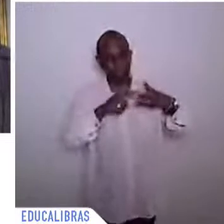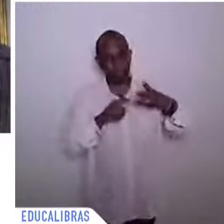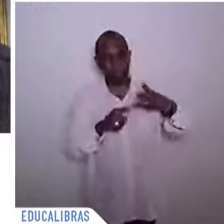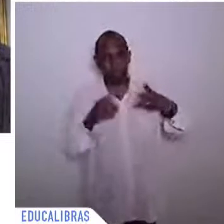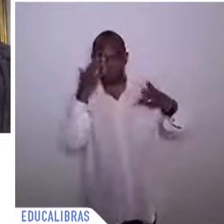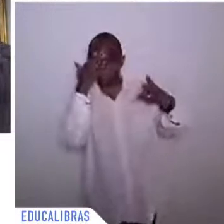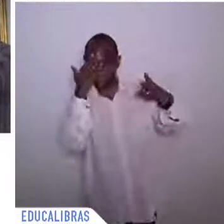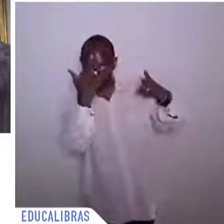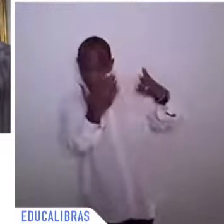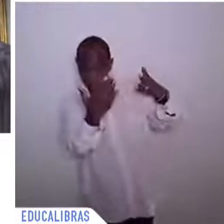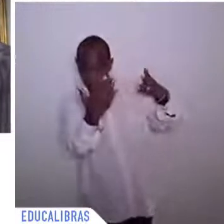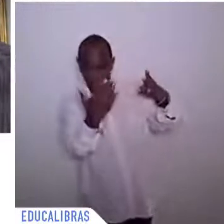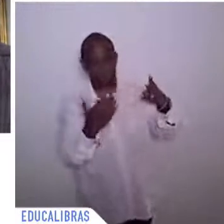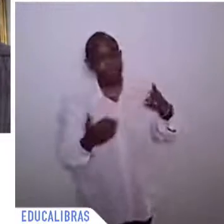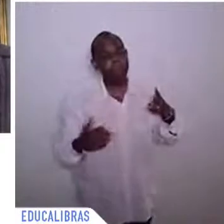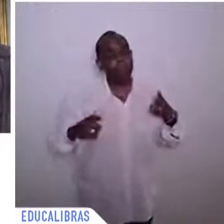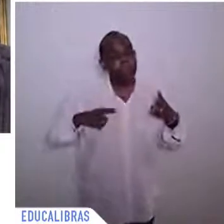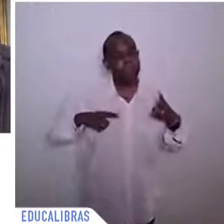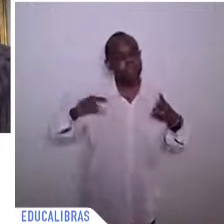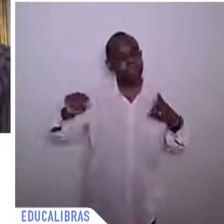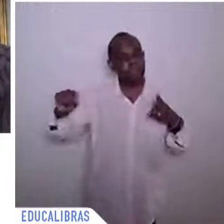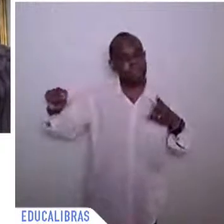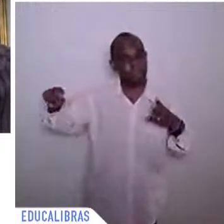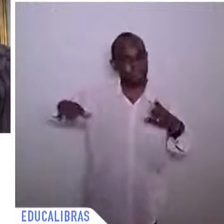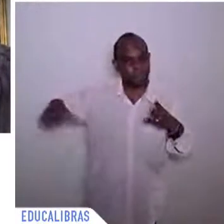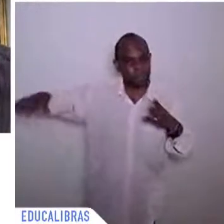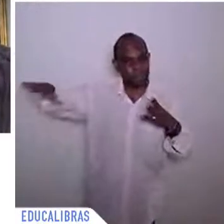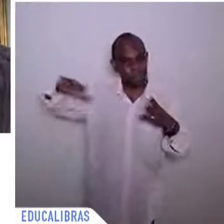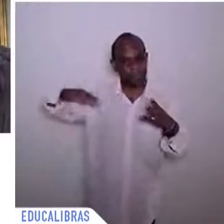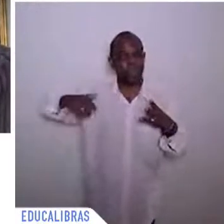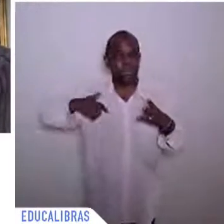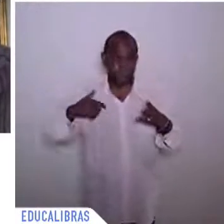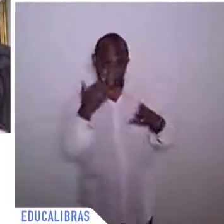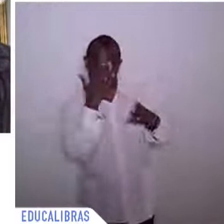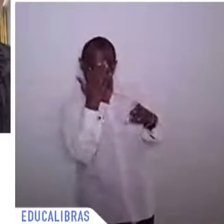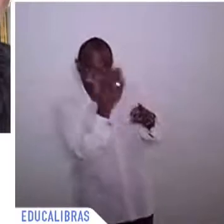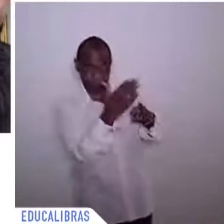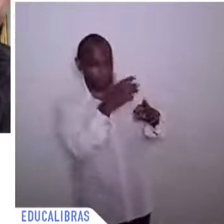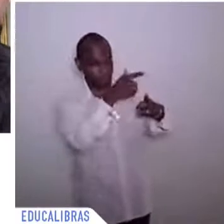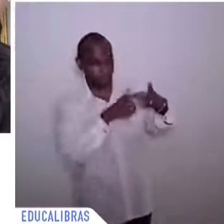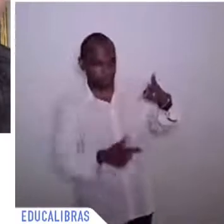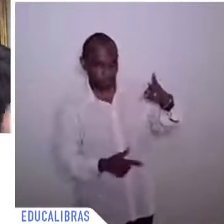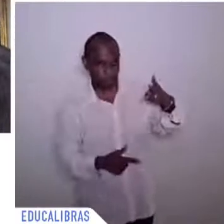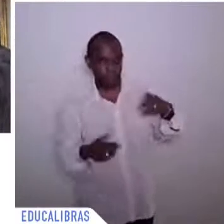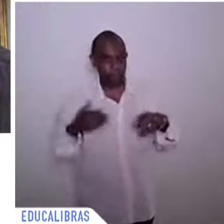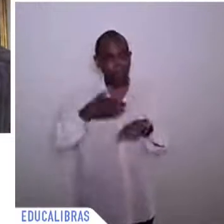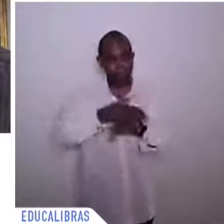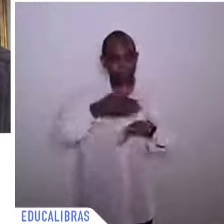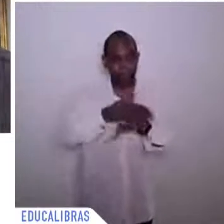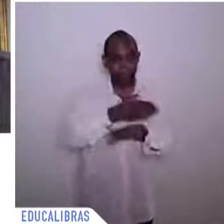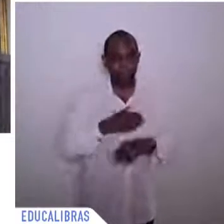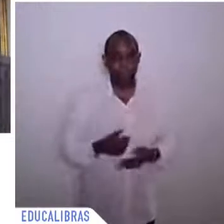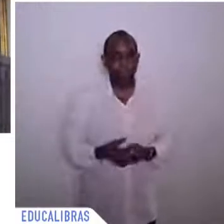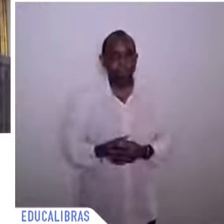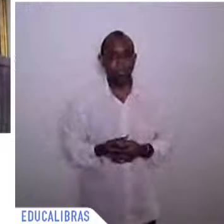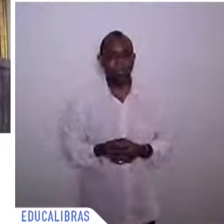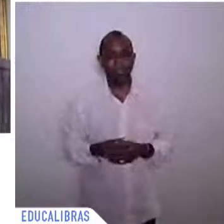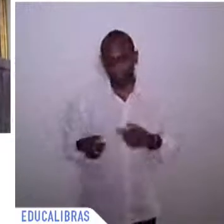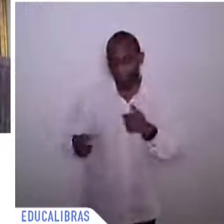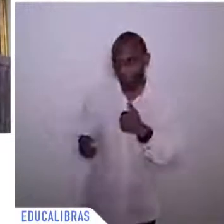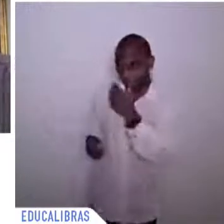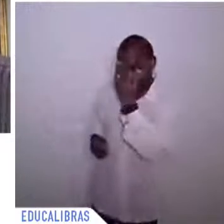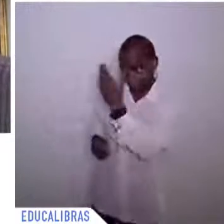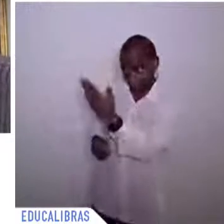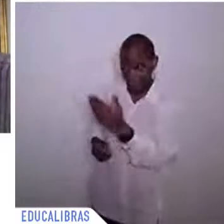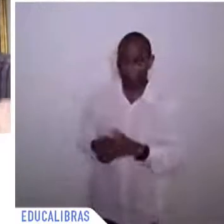thank you on behalf of our entire team and on behalf of Sciences Po for your participation in this panel. I